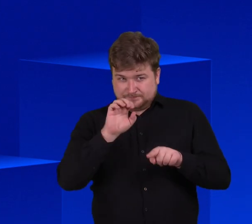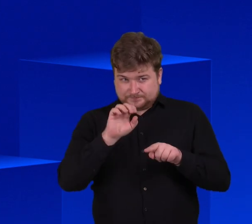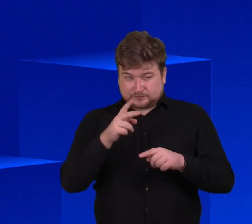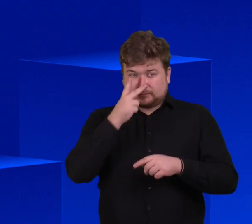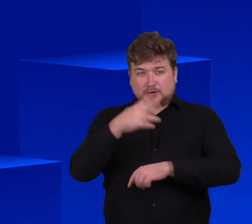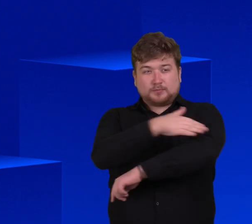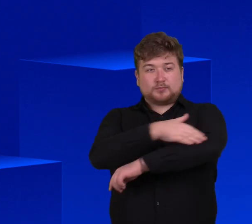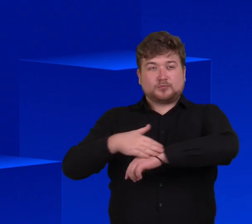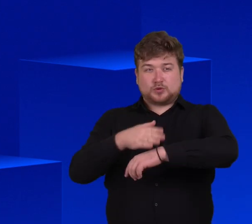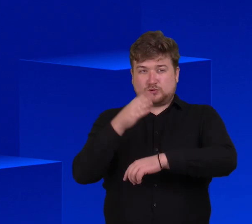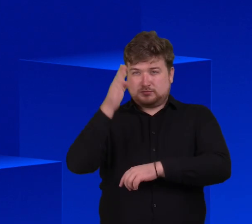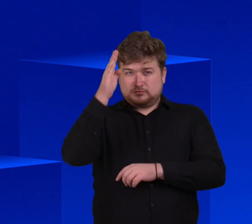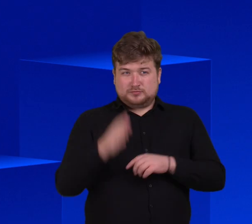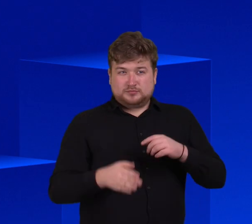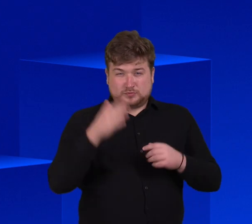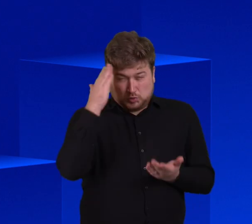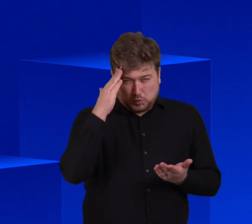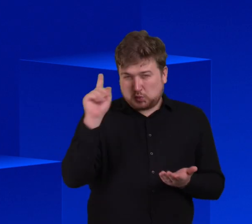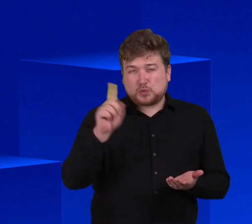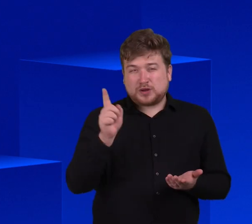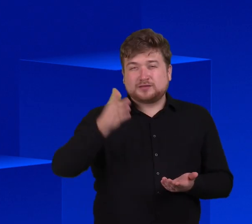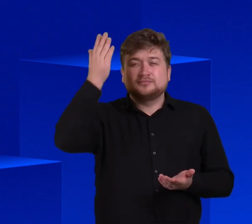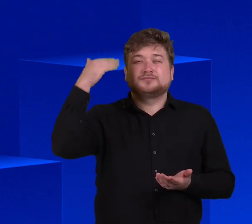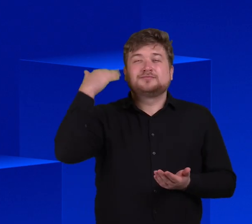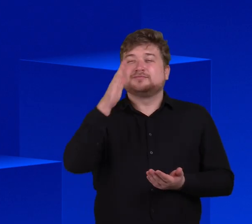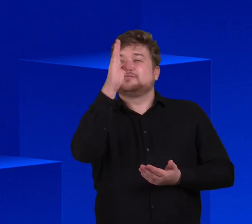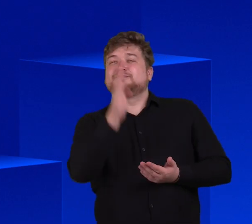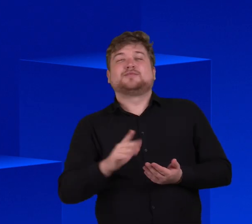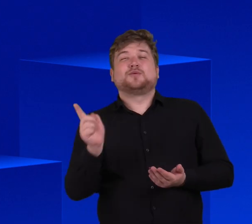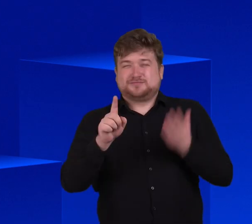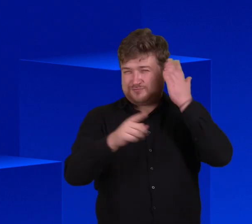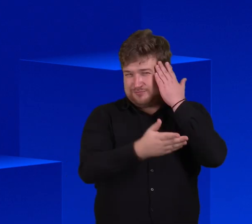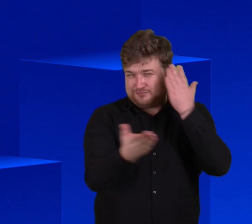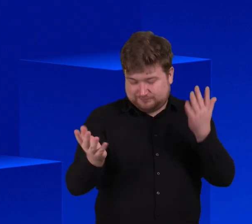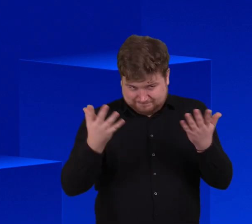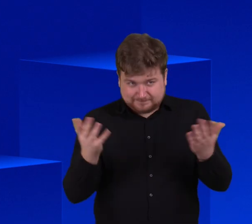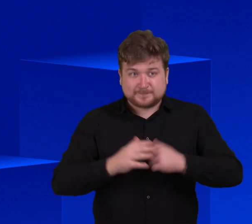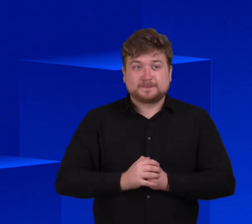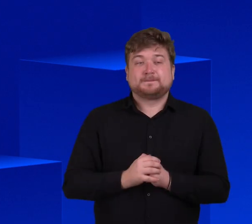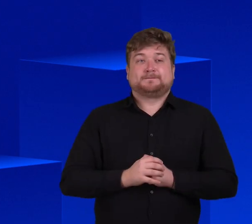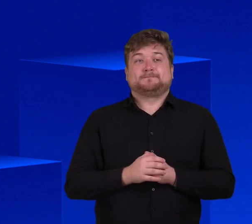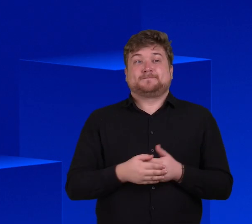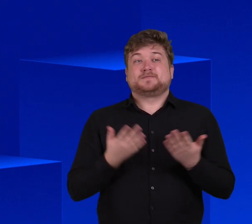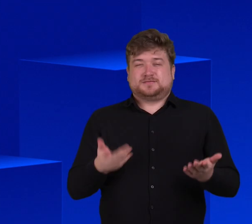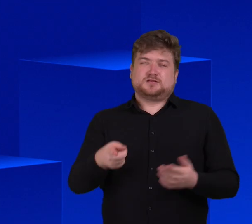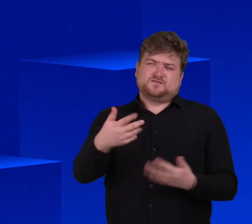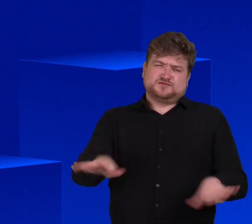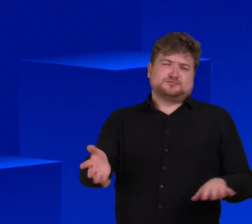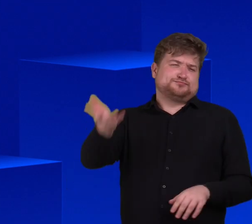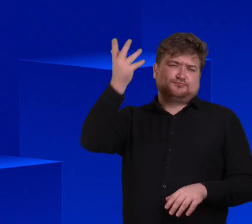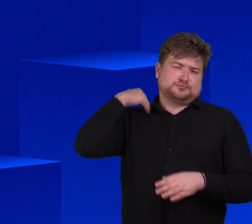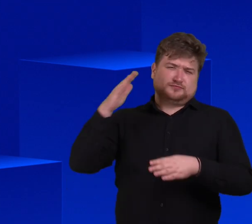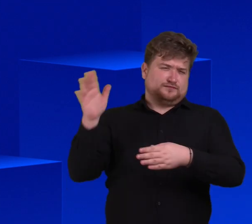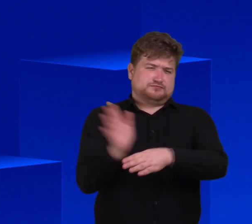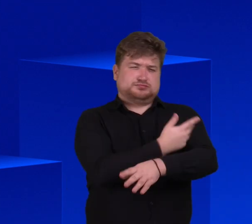paths. But there are some divides that probably we are not that aware of, and this is the divide